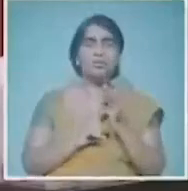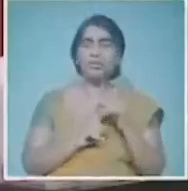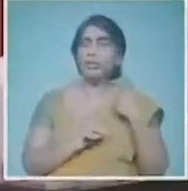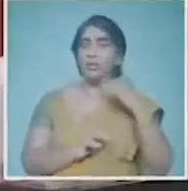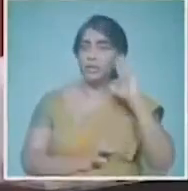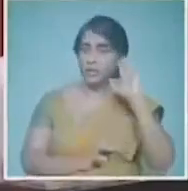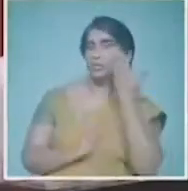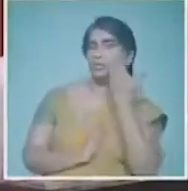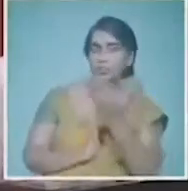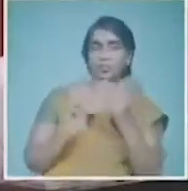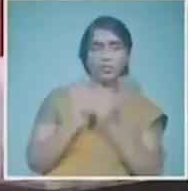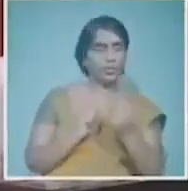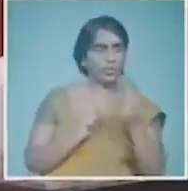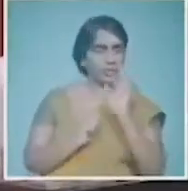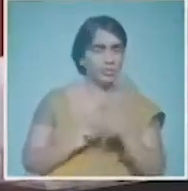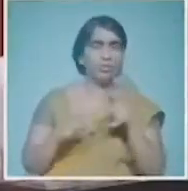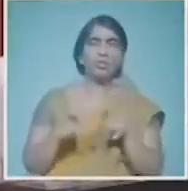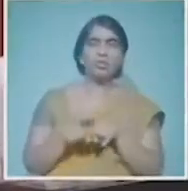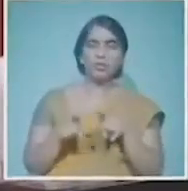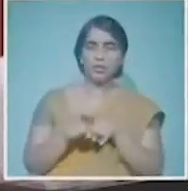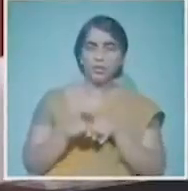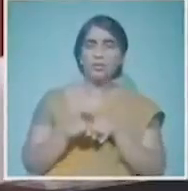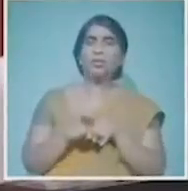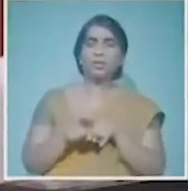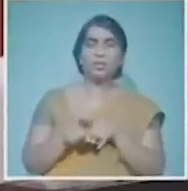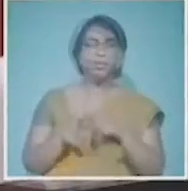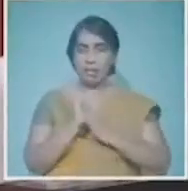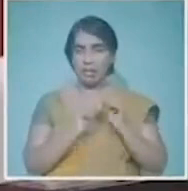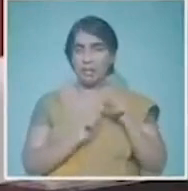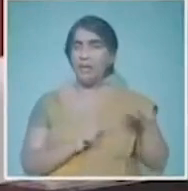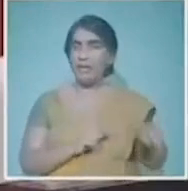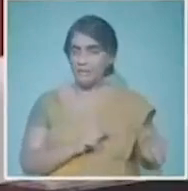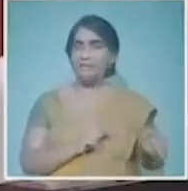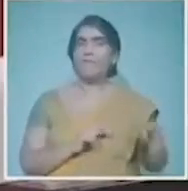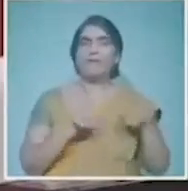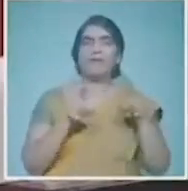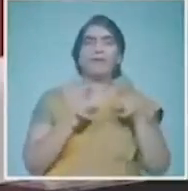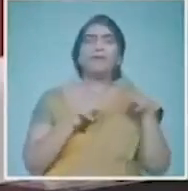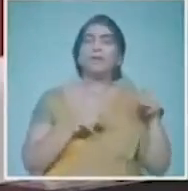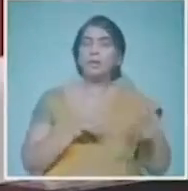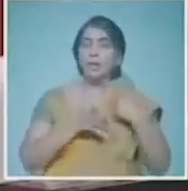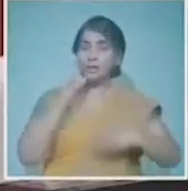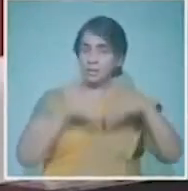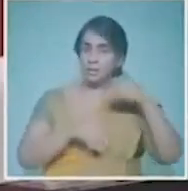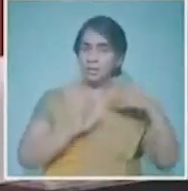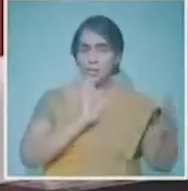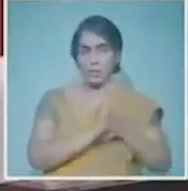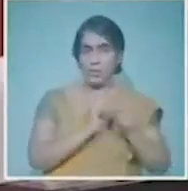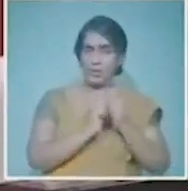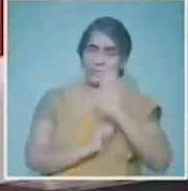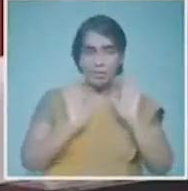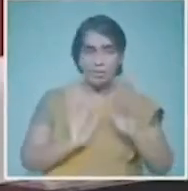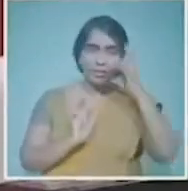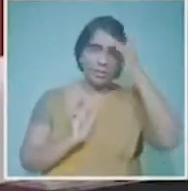Justice Vigneswaran is here. We belong to two different parties. We don't get on politically. But when it comes to the issue of drugs in the